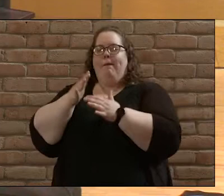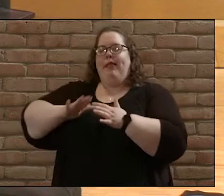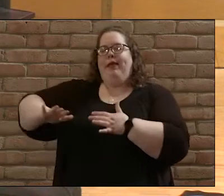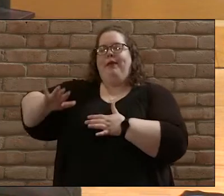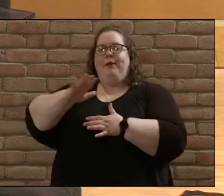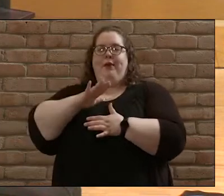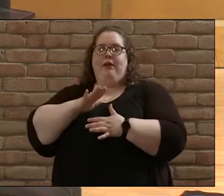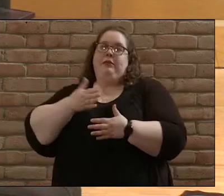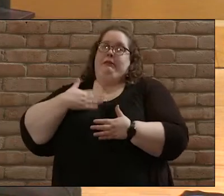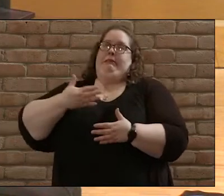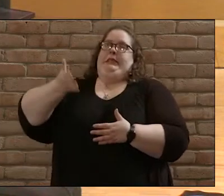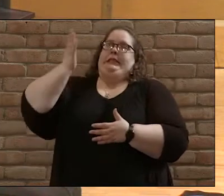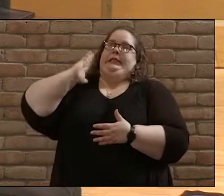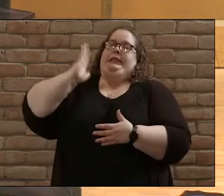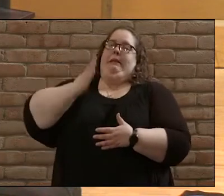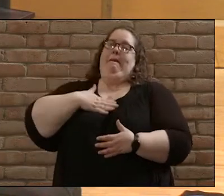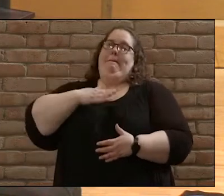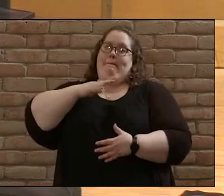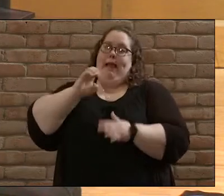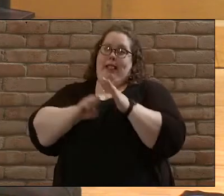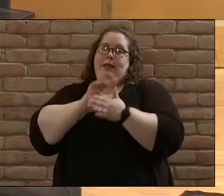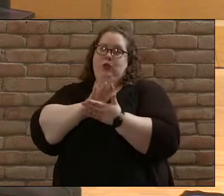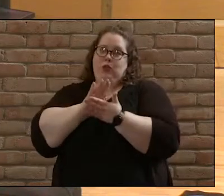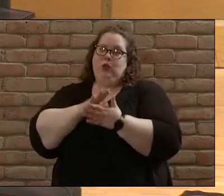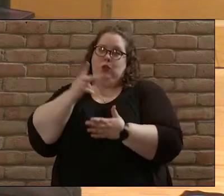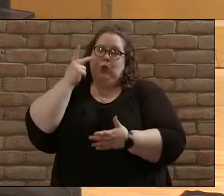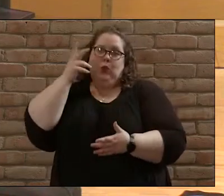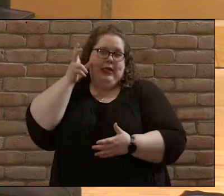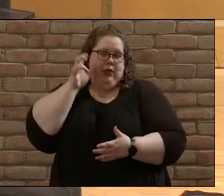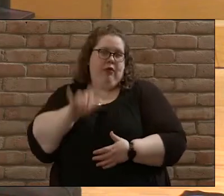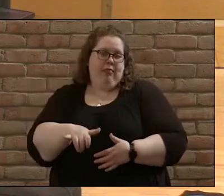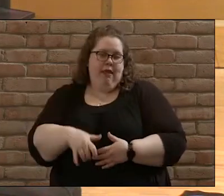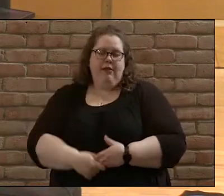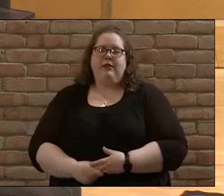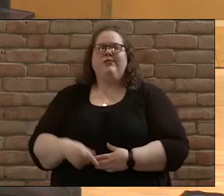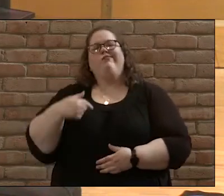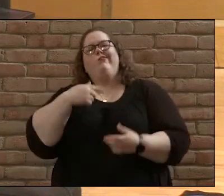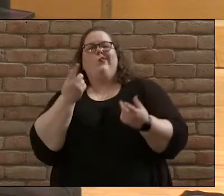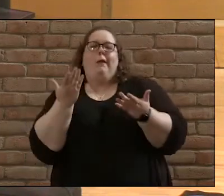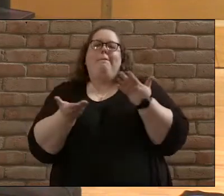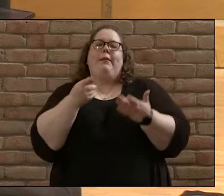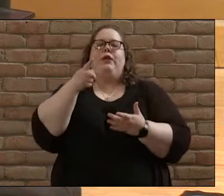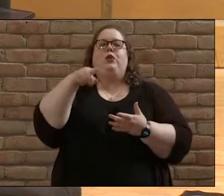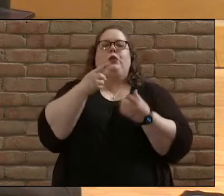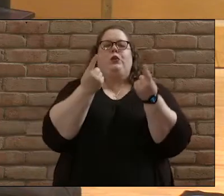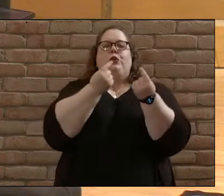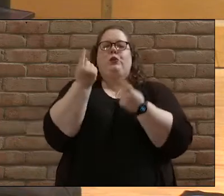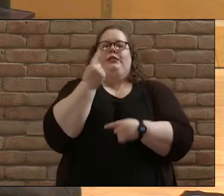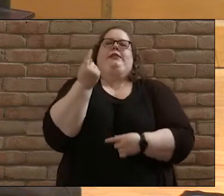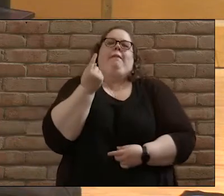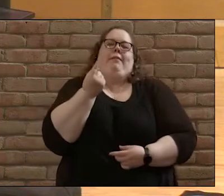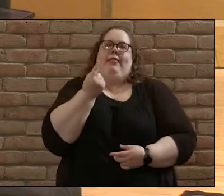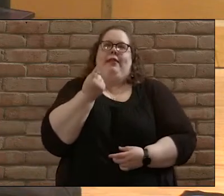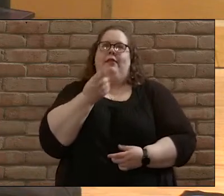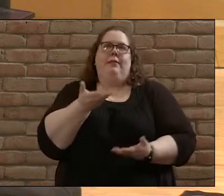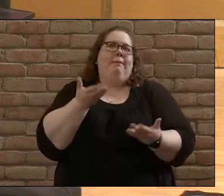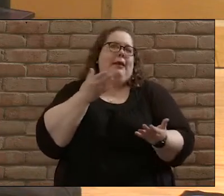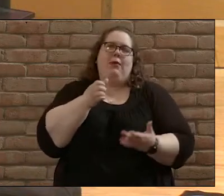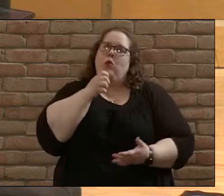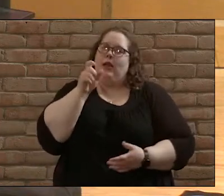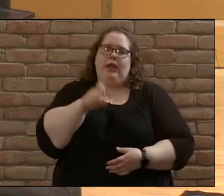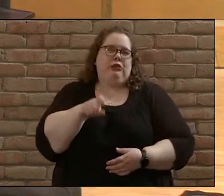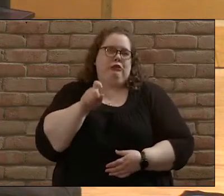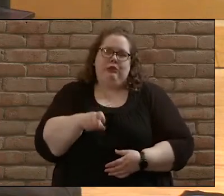my elementary school playground. You would be doing something on the playground that you probably honestly shouldn't be